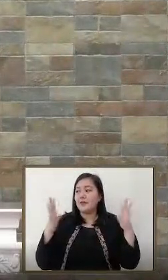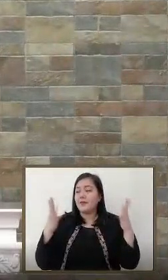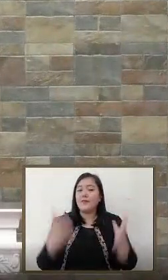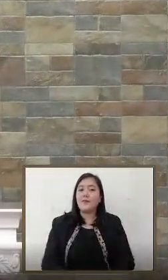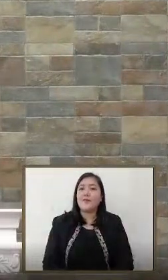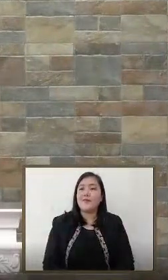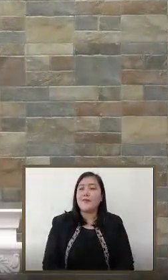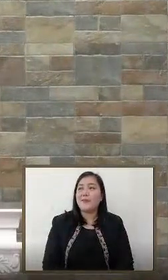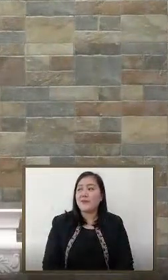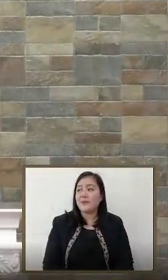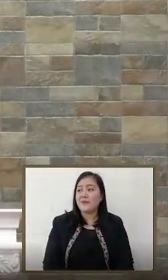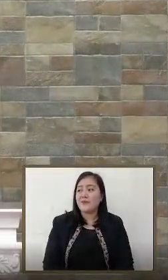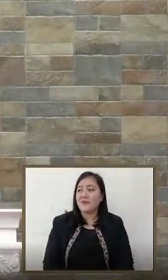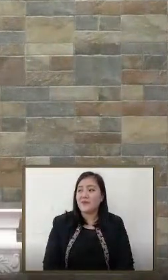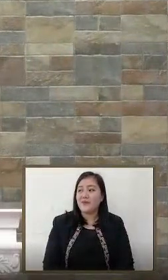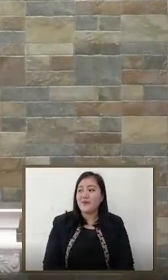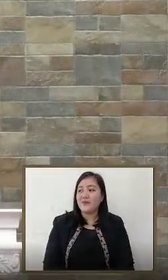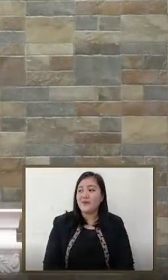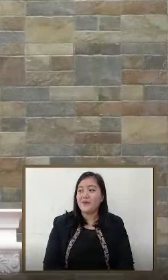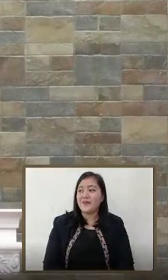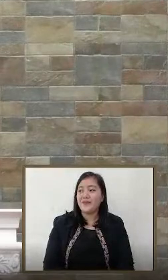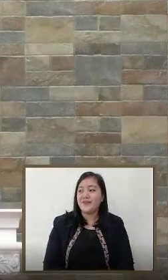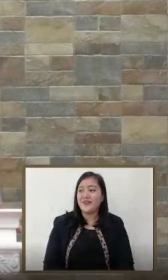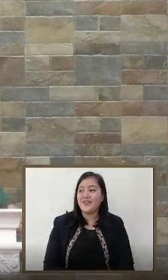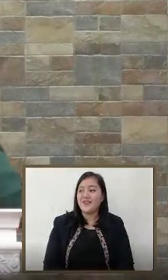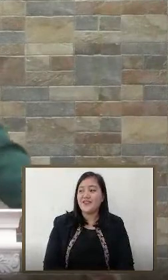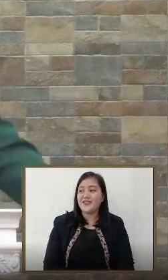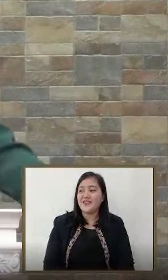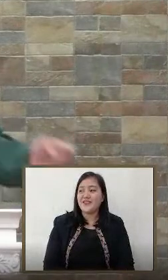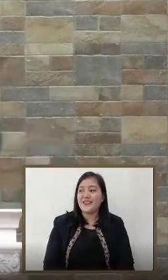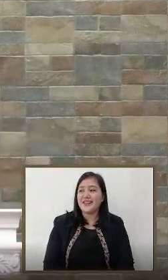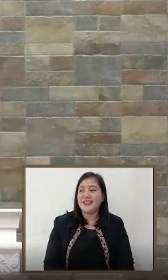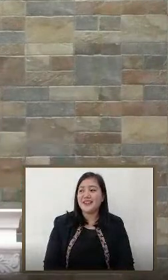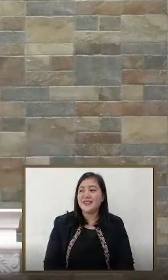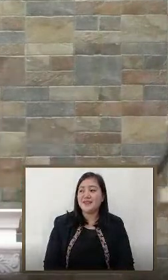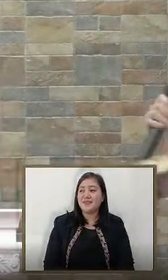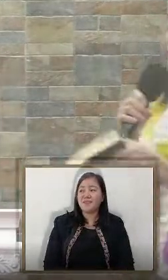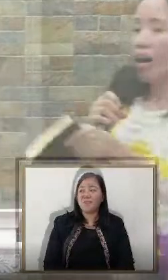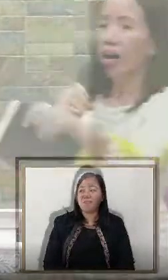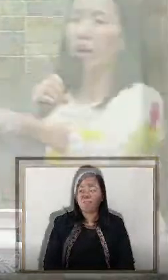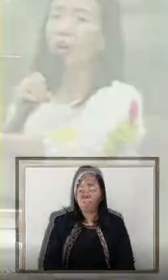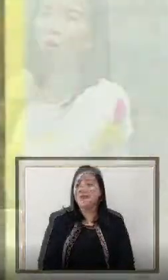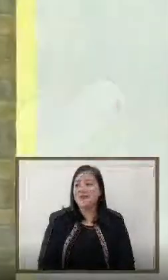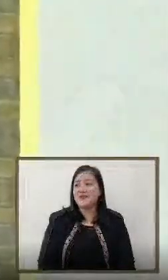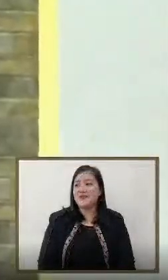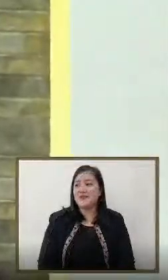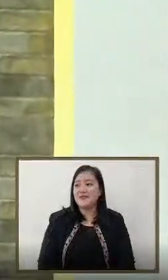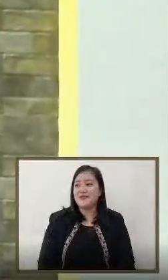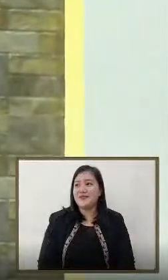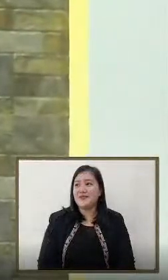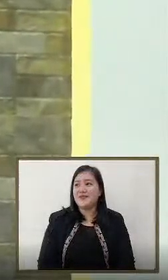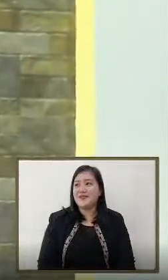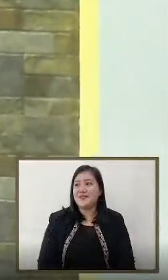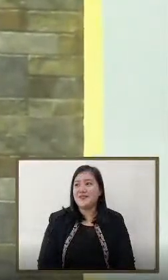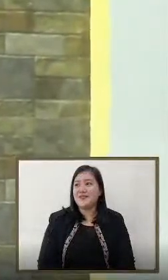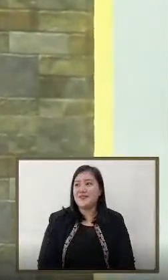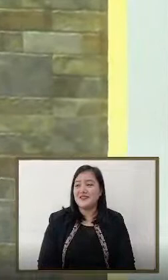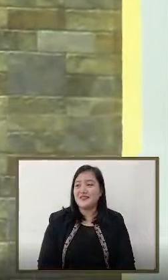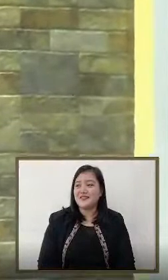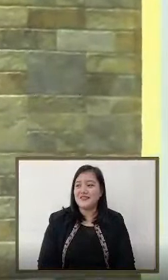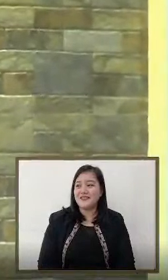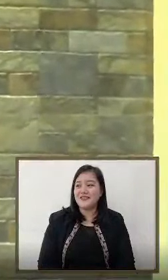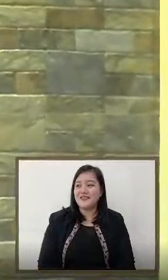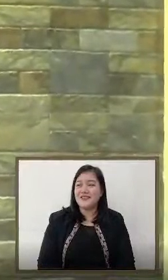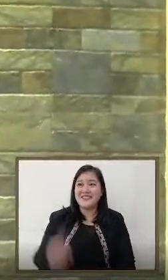I'm Jean. Um, I'm sorry, I'm not